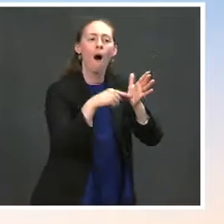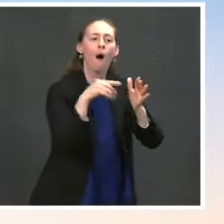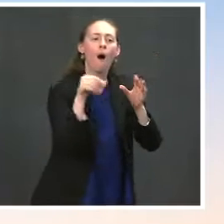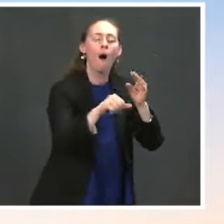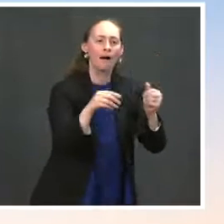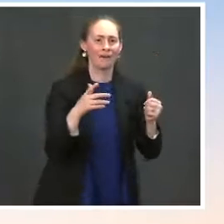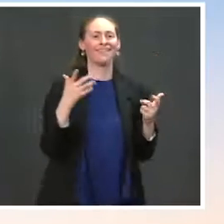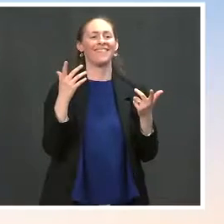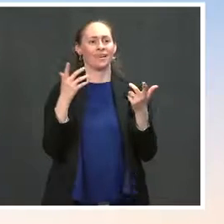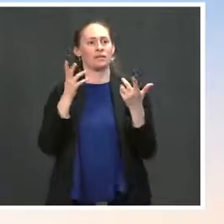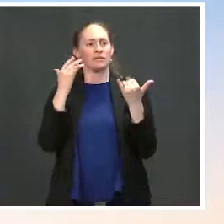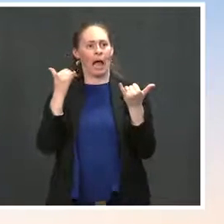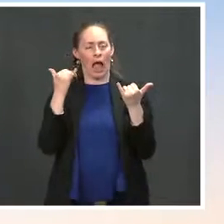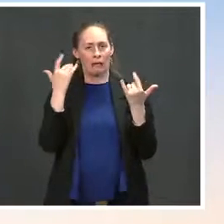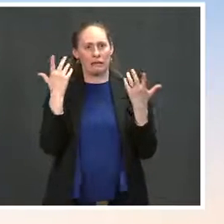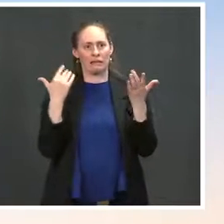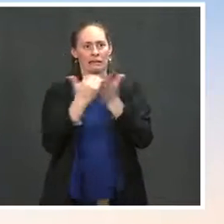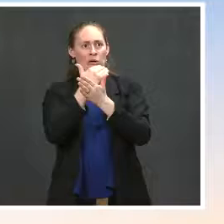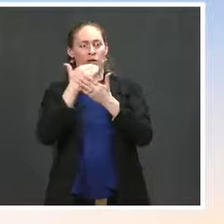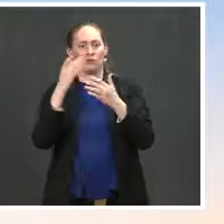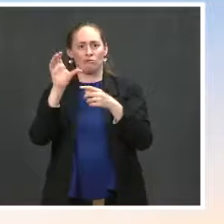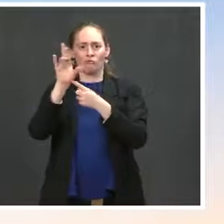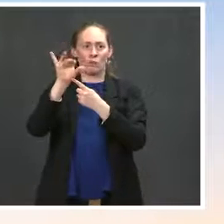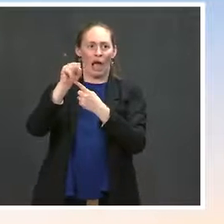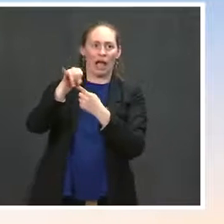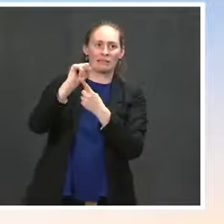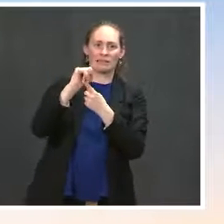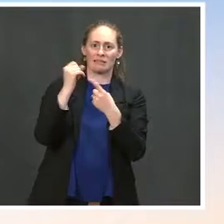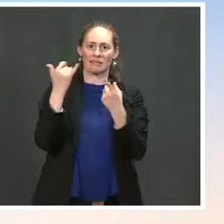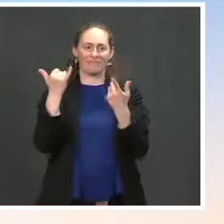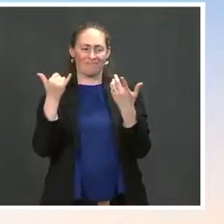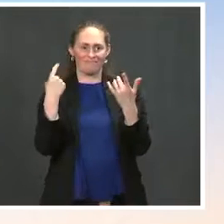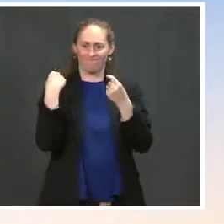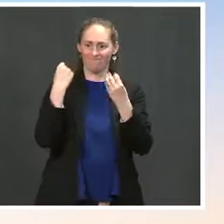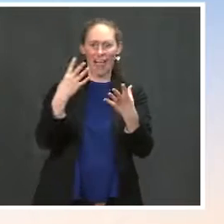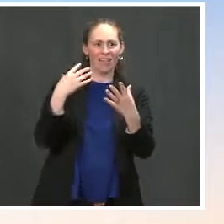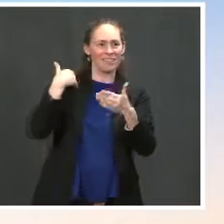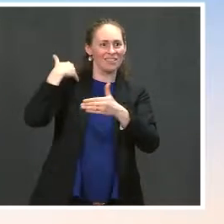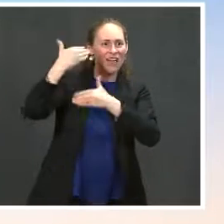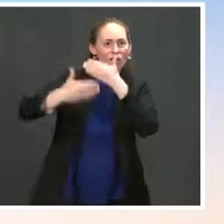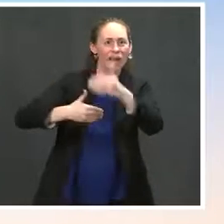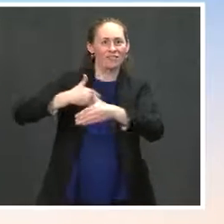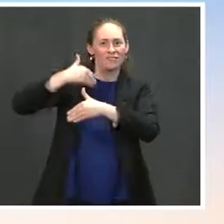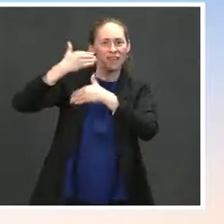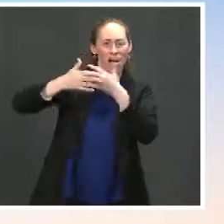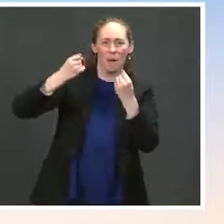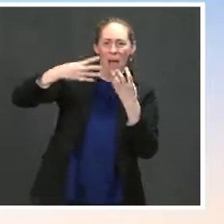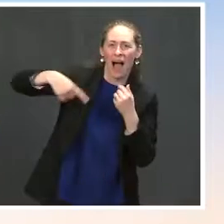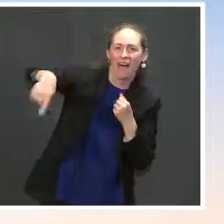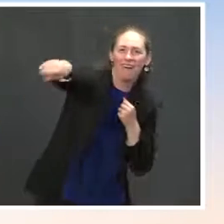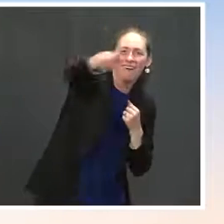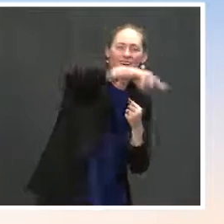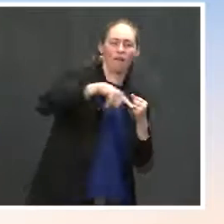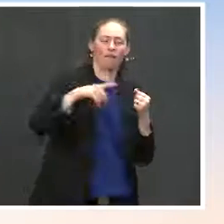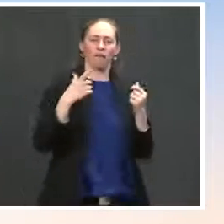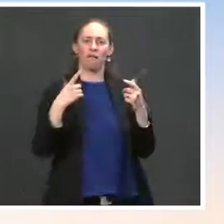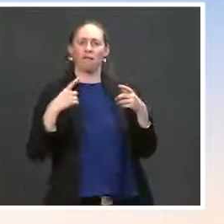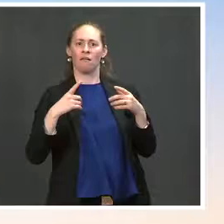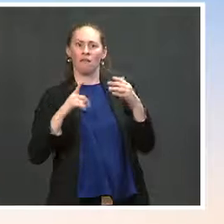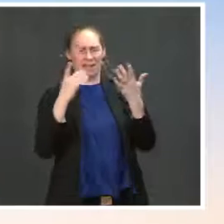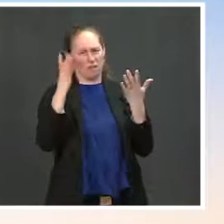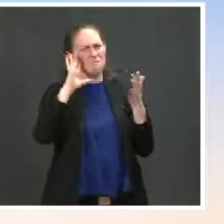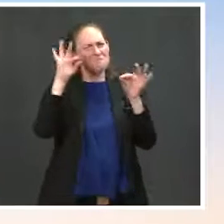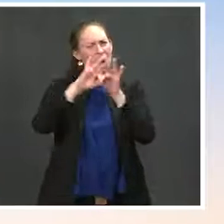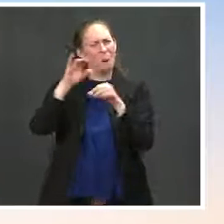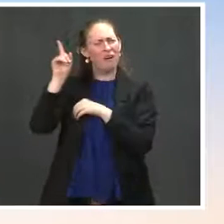faced in generations. And just a reminder, again, this is a speech. It is an important moment. It is an opportunity to